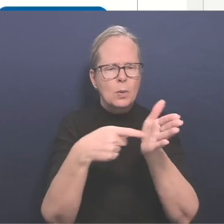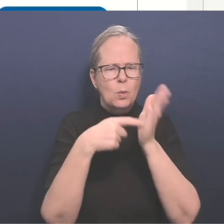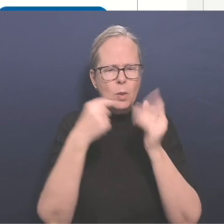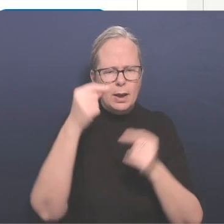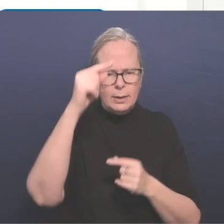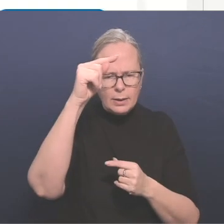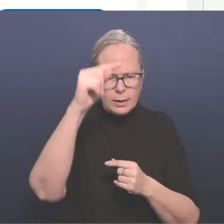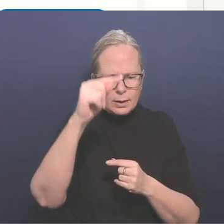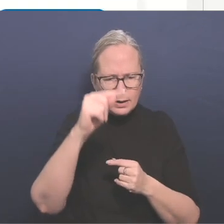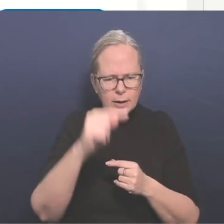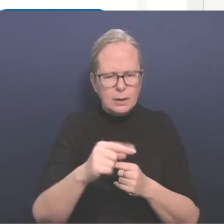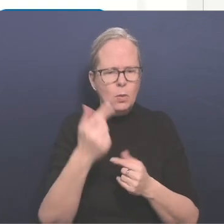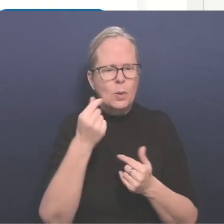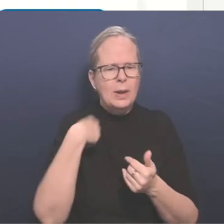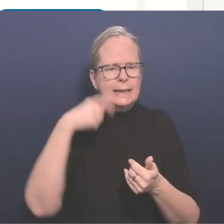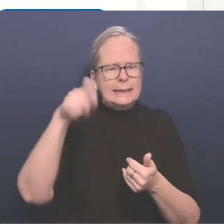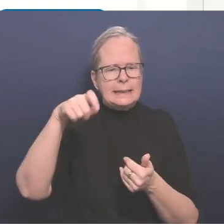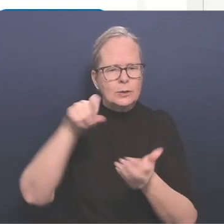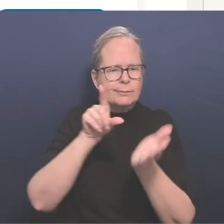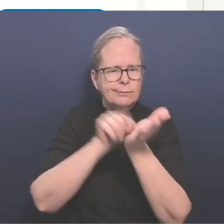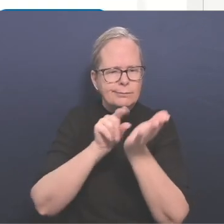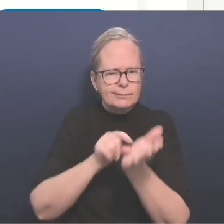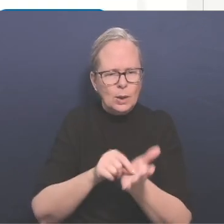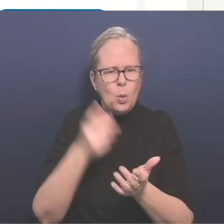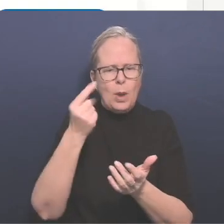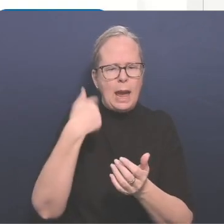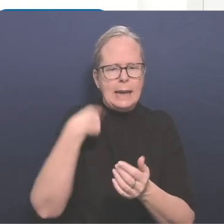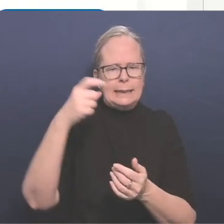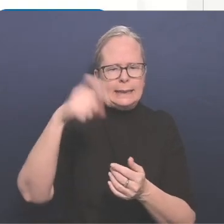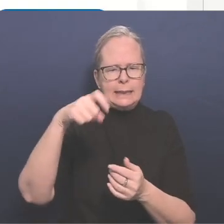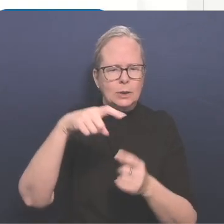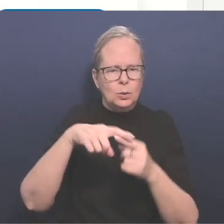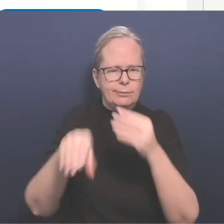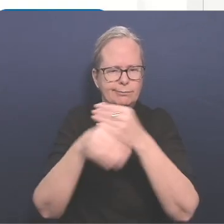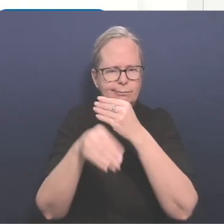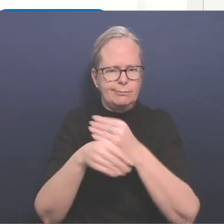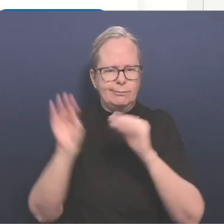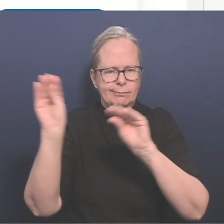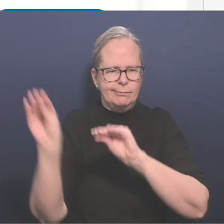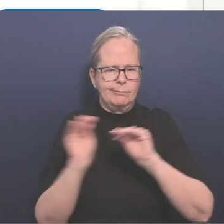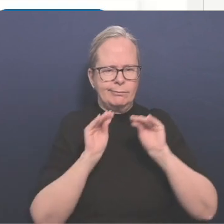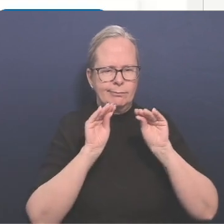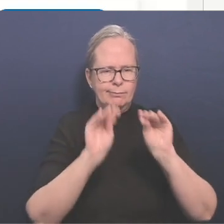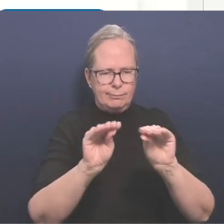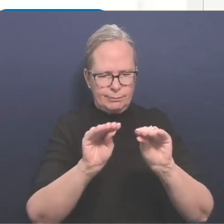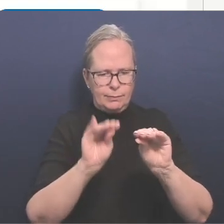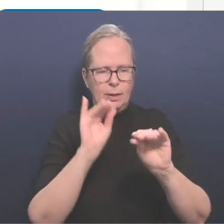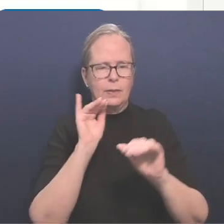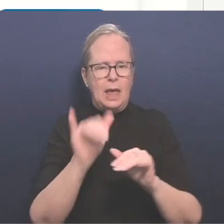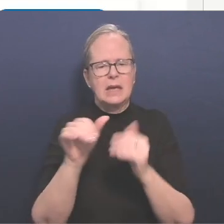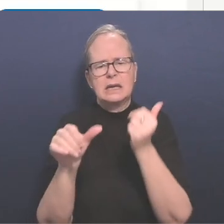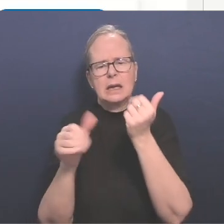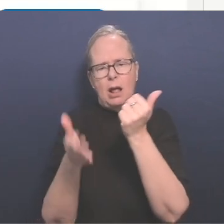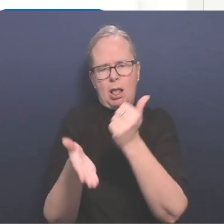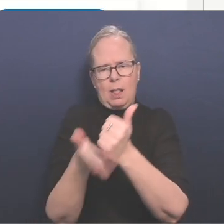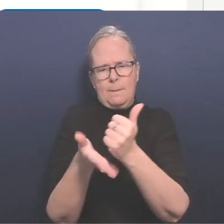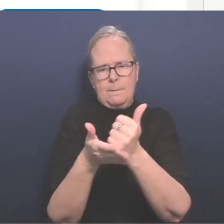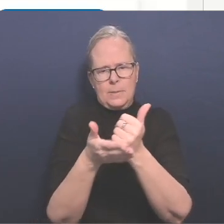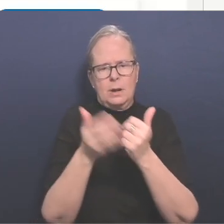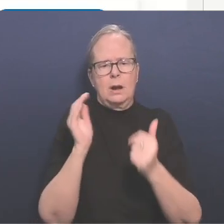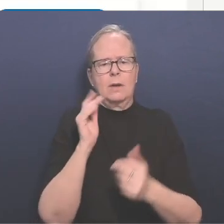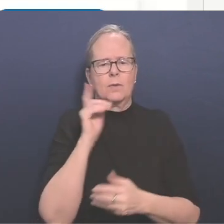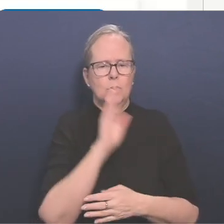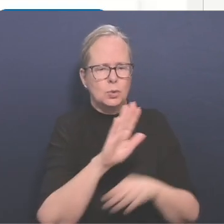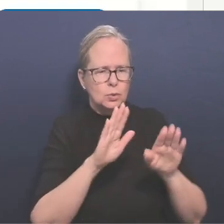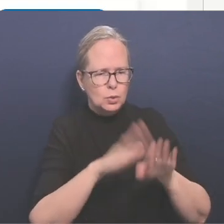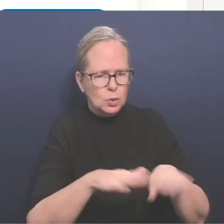she's receiving it, it will say, it will be removed because she has clicked remove, and you can see it's now on the left part showing that it's been